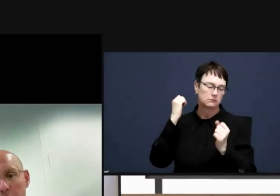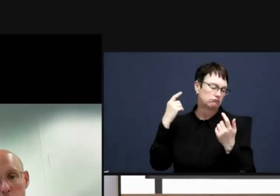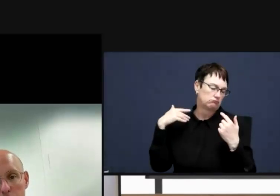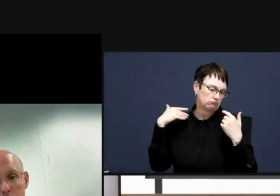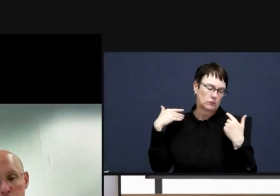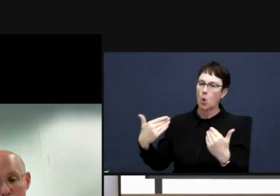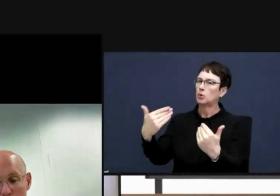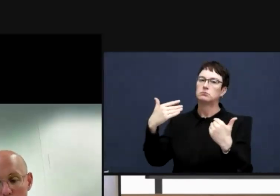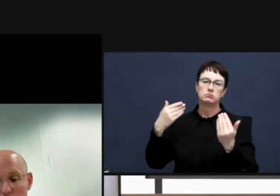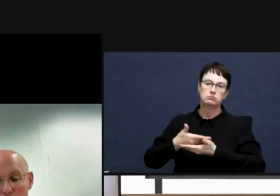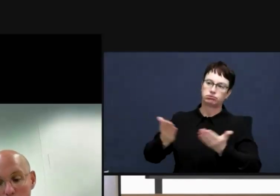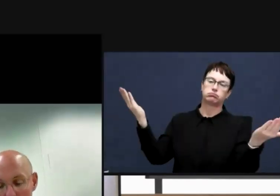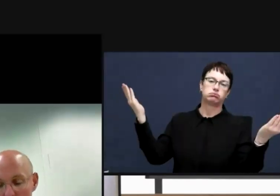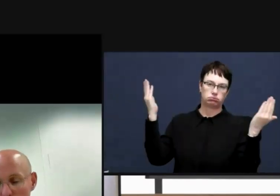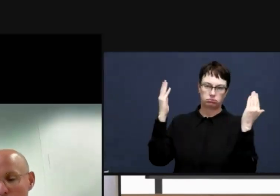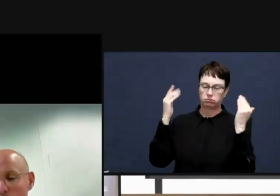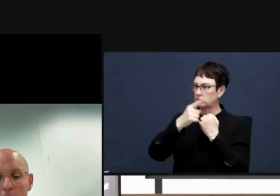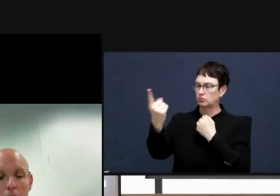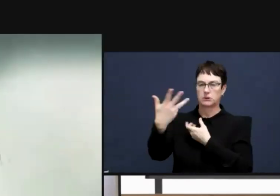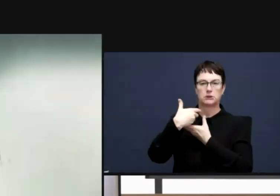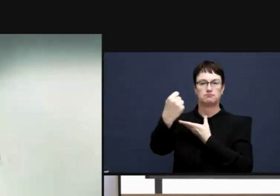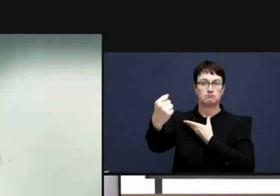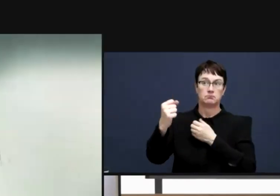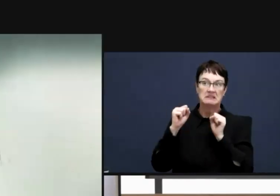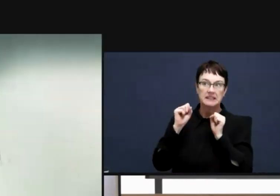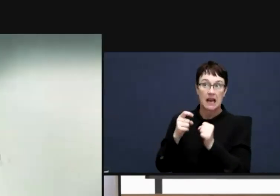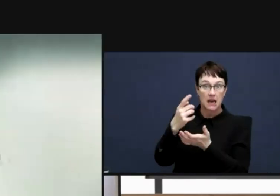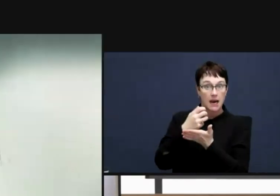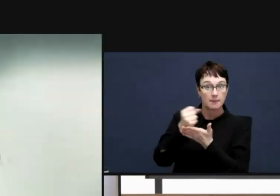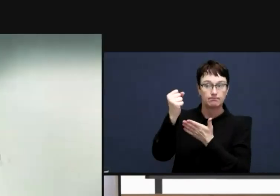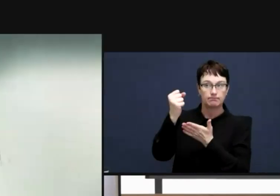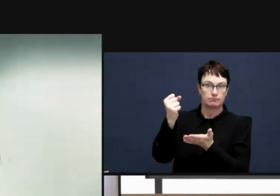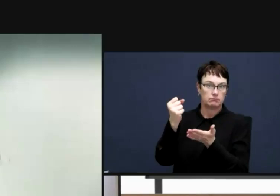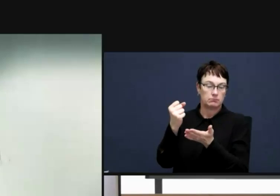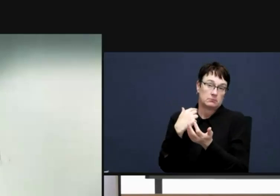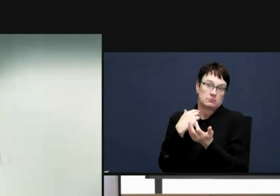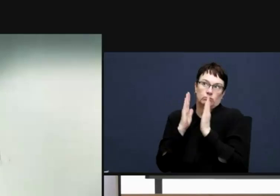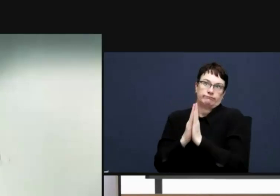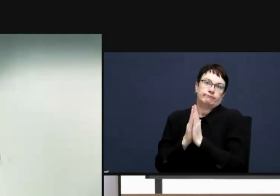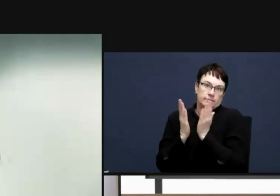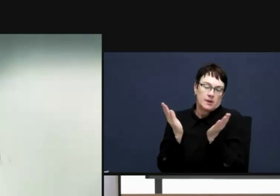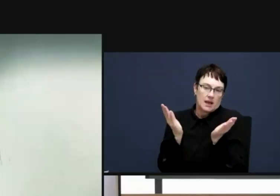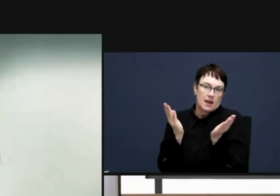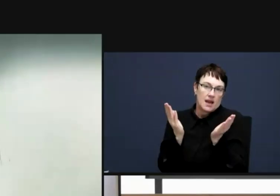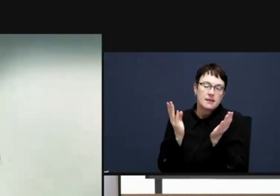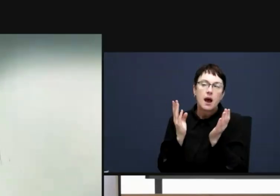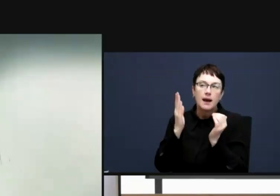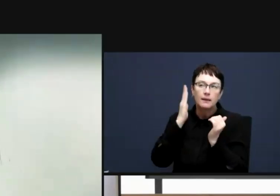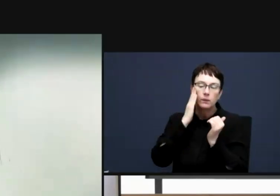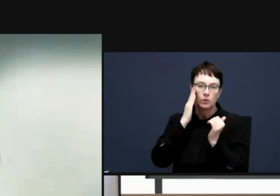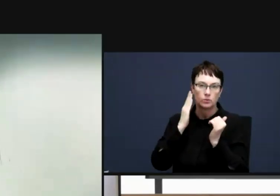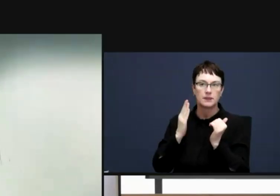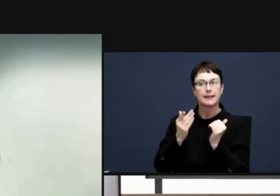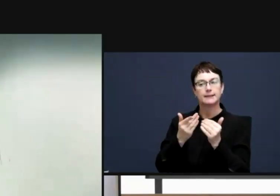will be able to use it, and they will use it. I think the tendency is that large language models might